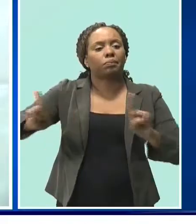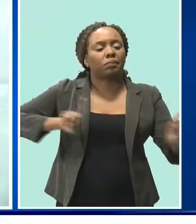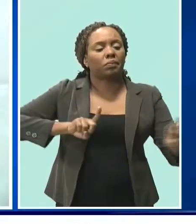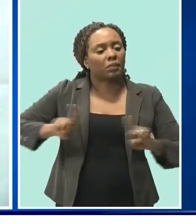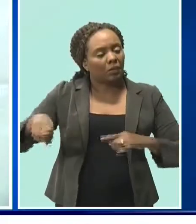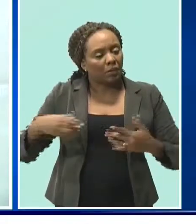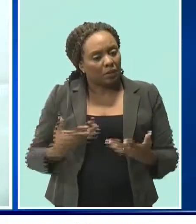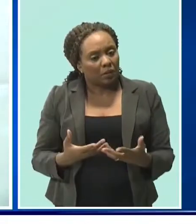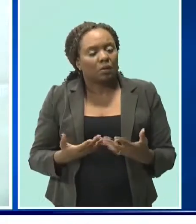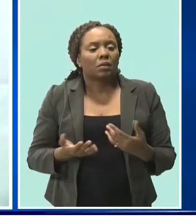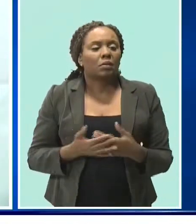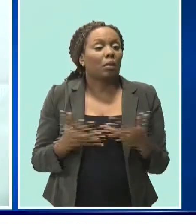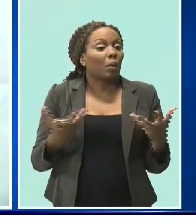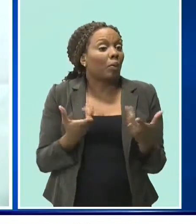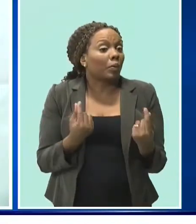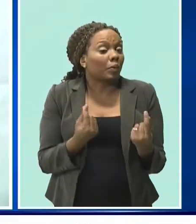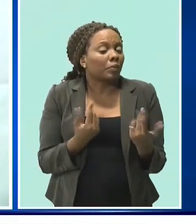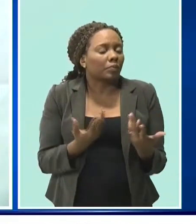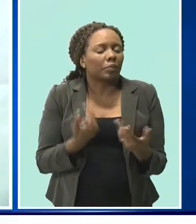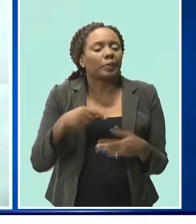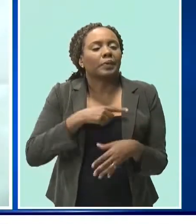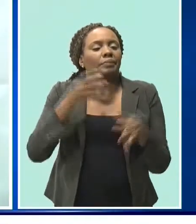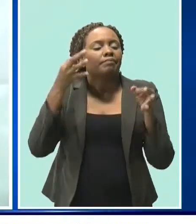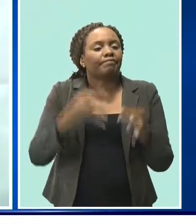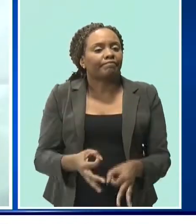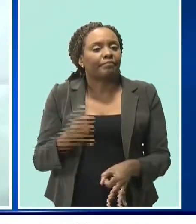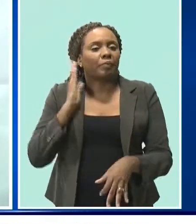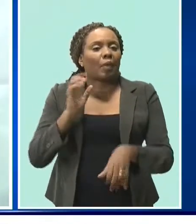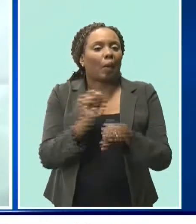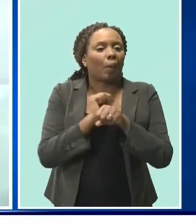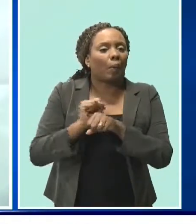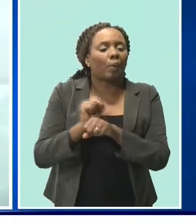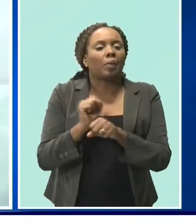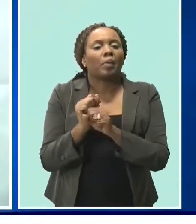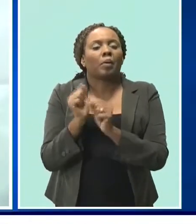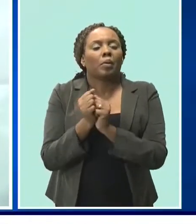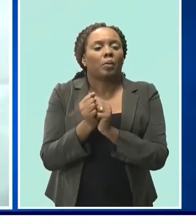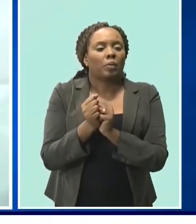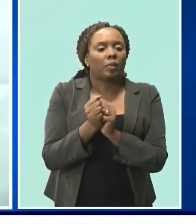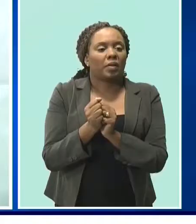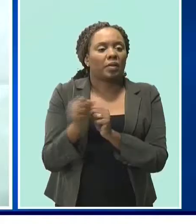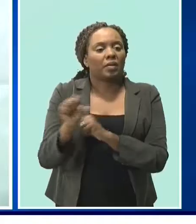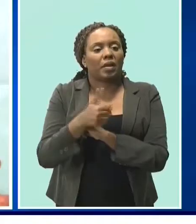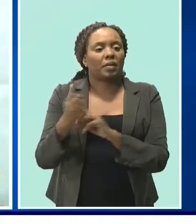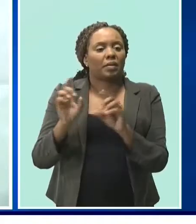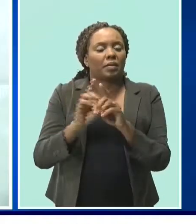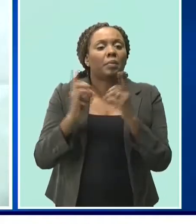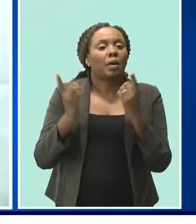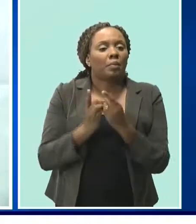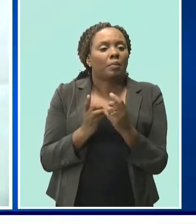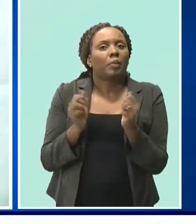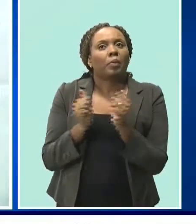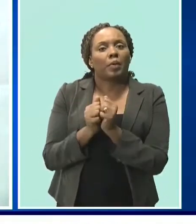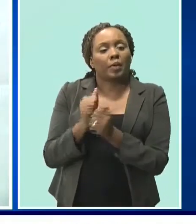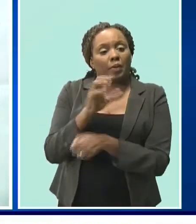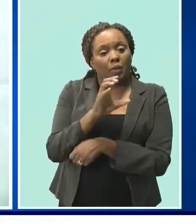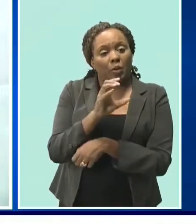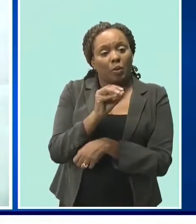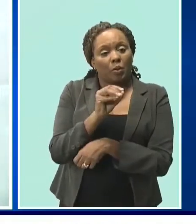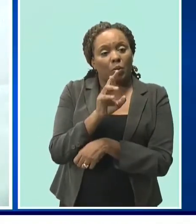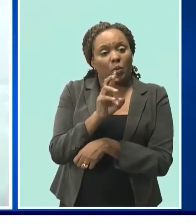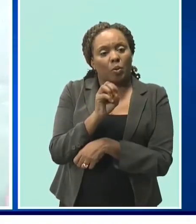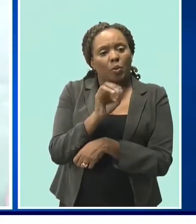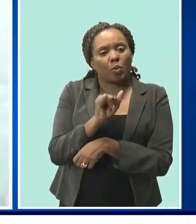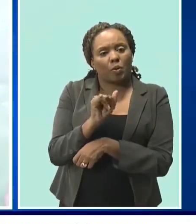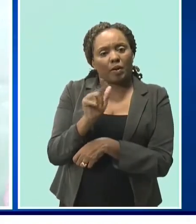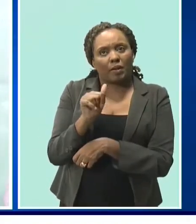hampers directly. So we made a decision that we were going to work with the Home Mitigation Unit, headed by Mr. Corey Lane. And so this evening,